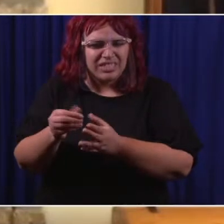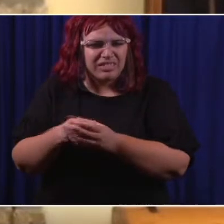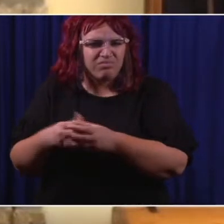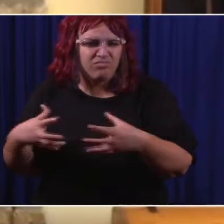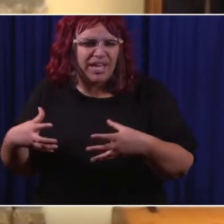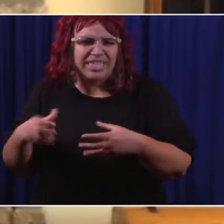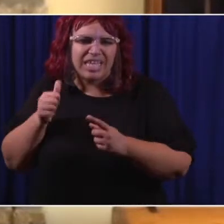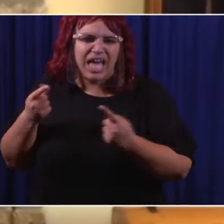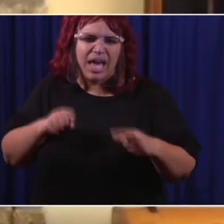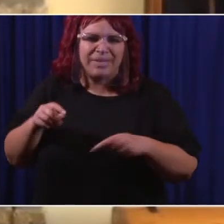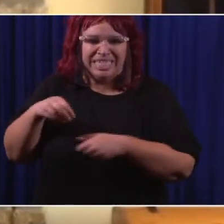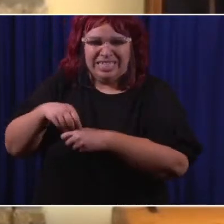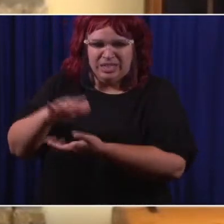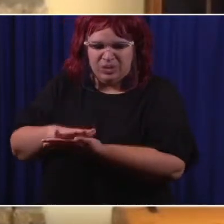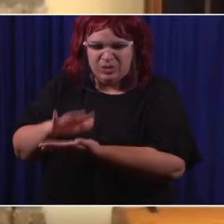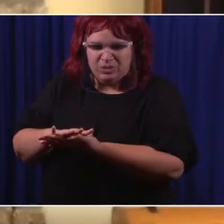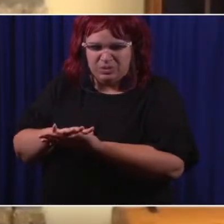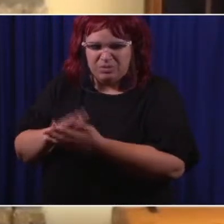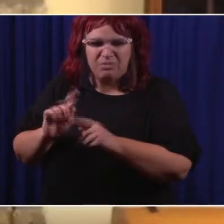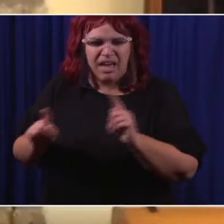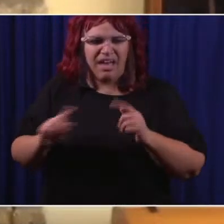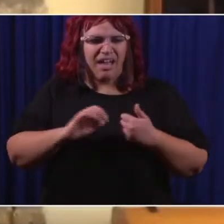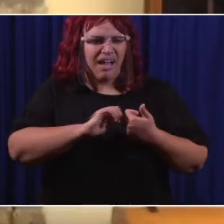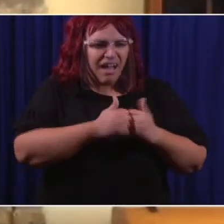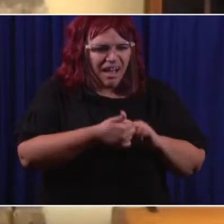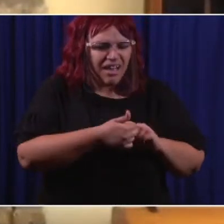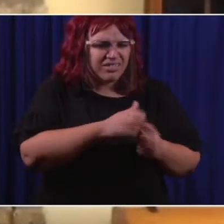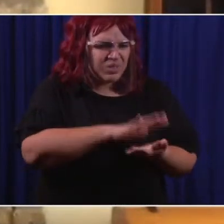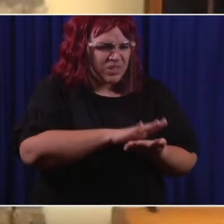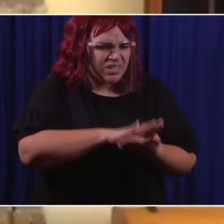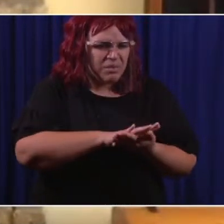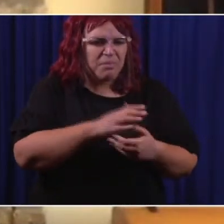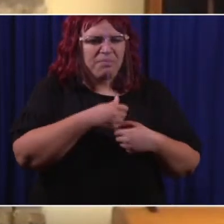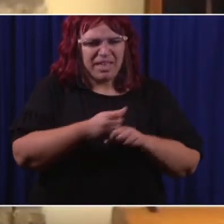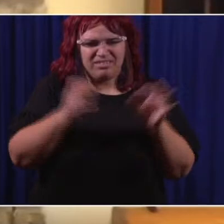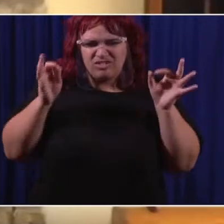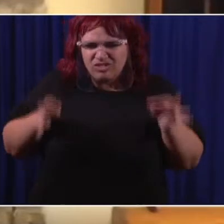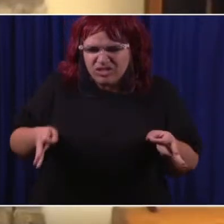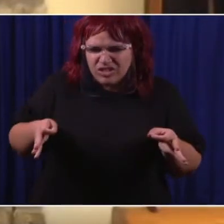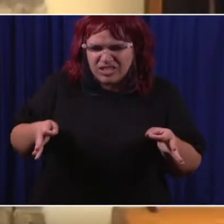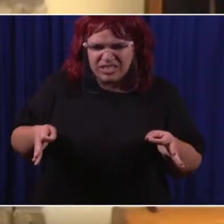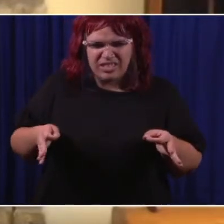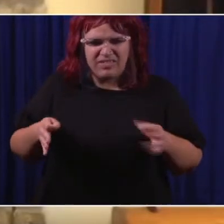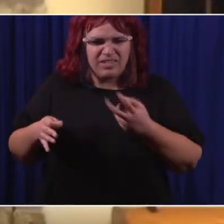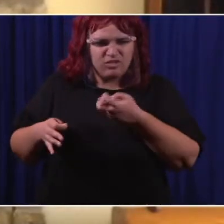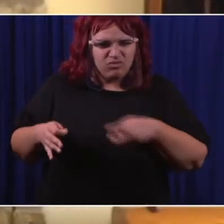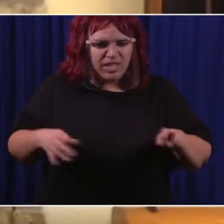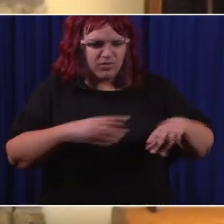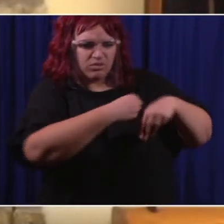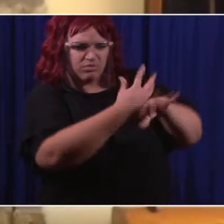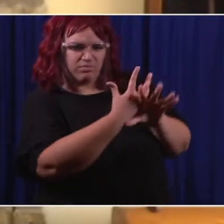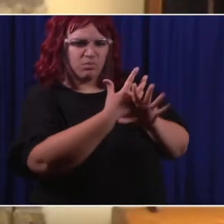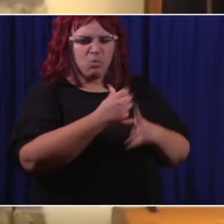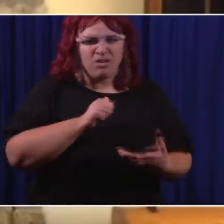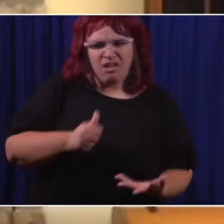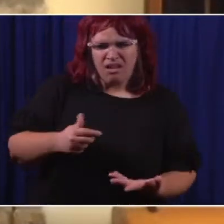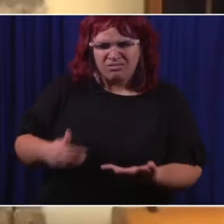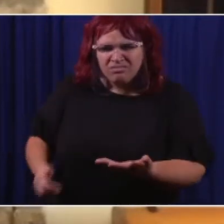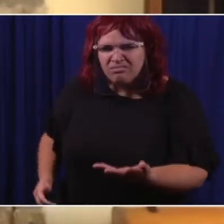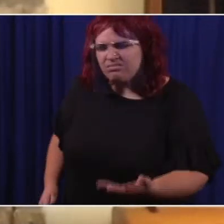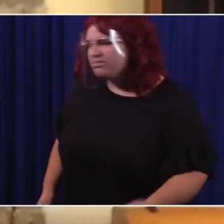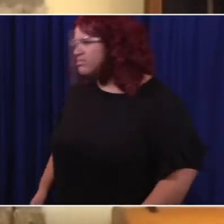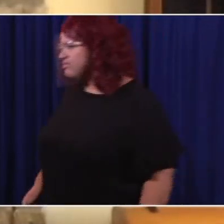go about making that decision of bringing the kids back or sending them home? Yeah, look, I think if it was my child, if I was a